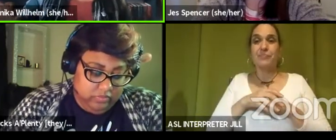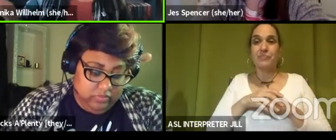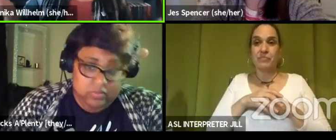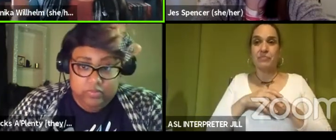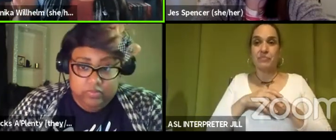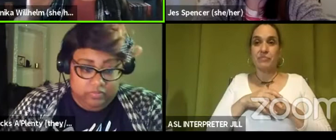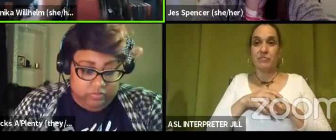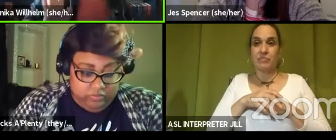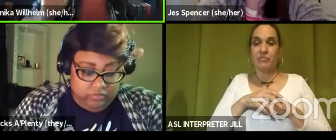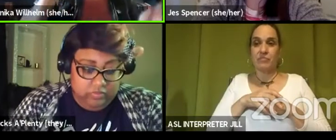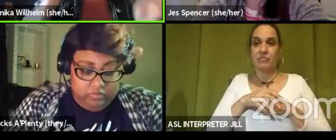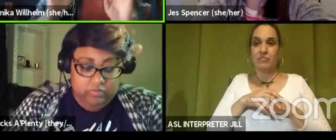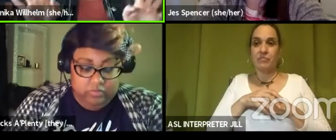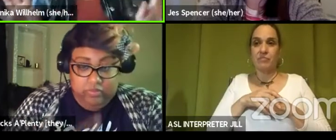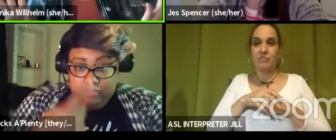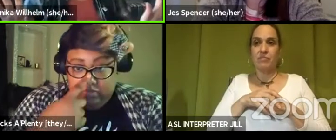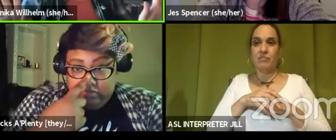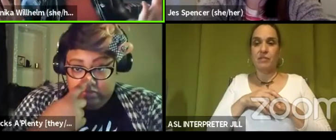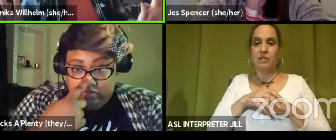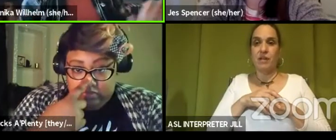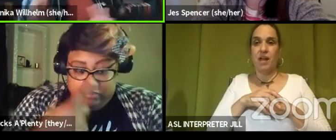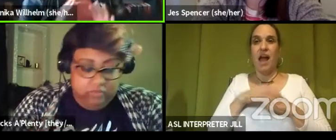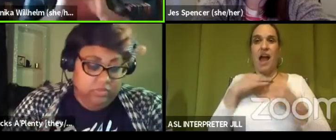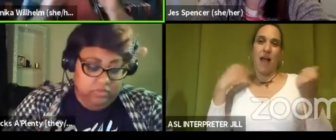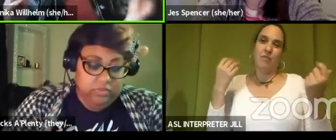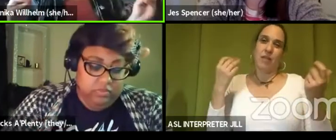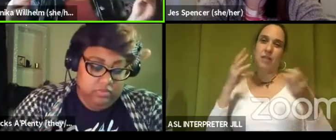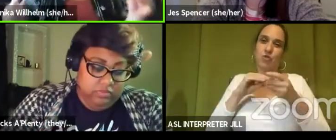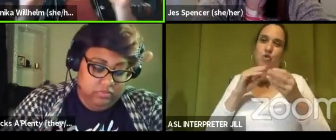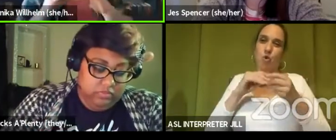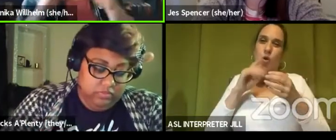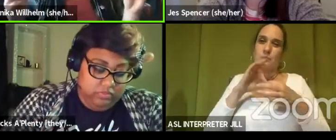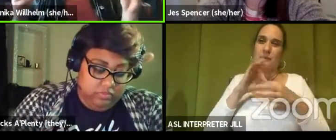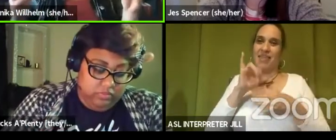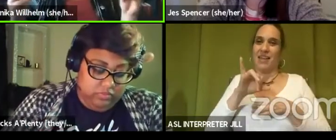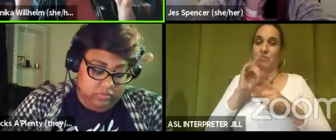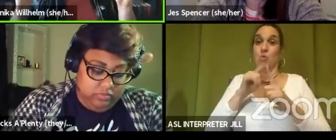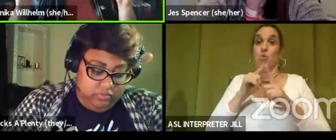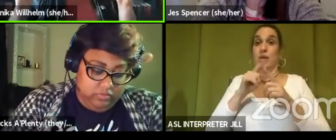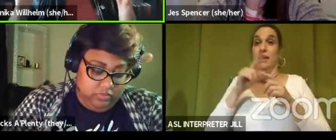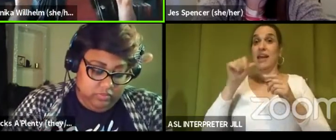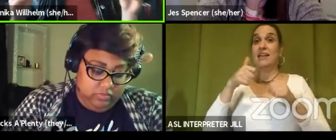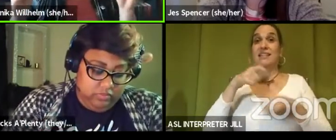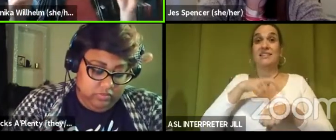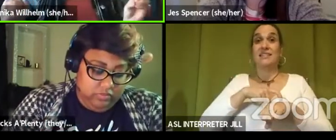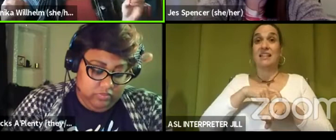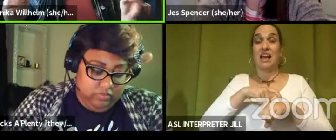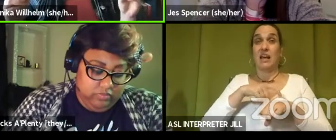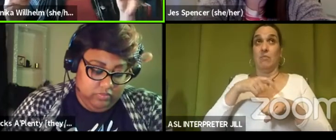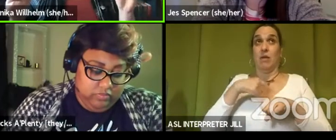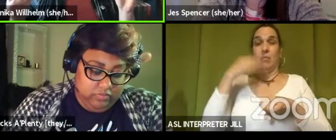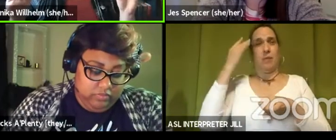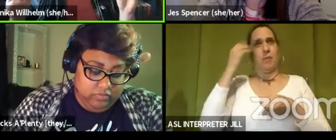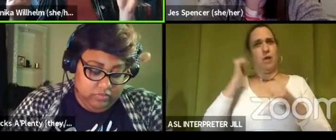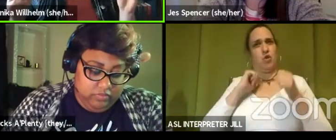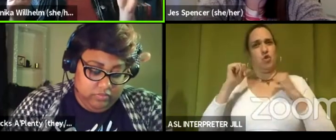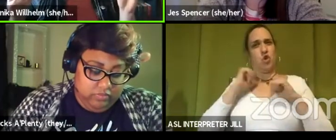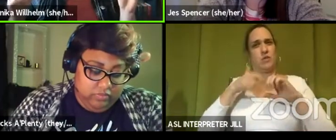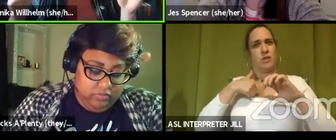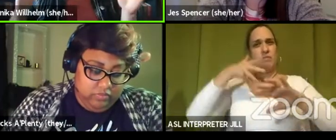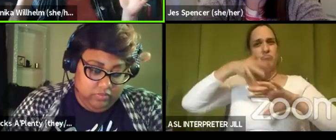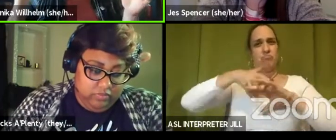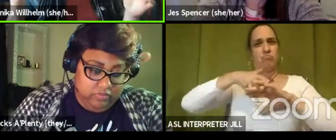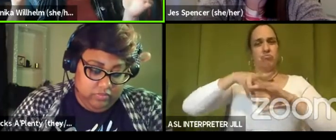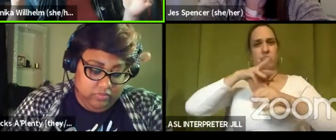so I have lots of stories about that, but like that's the bottom line to me. It's like anytime I think about the shows that I've been a part of that, or